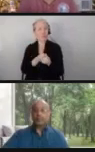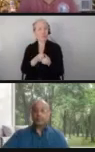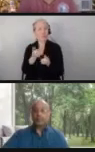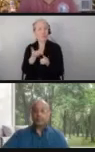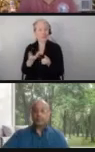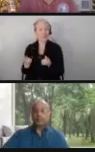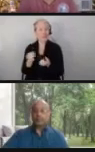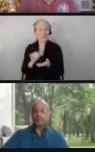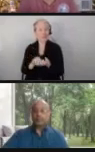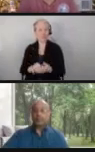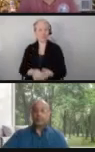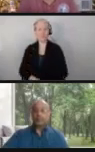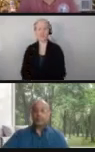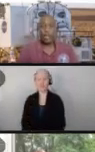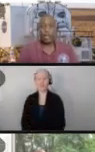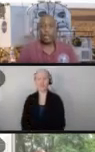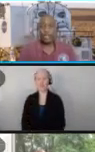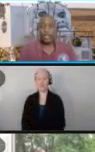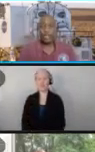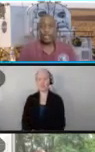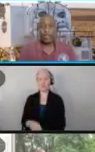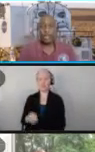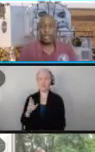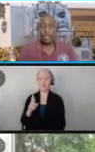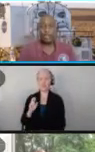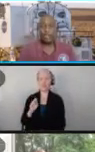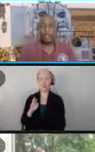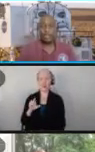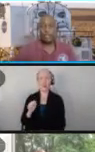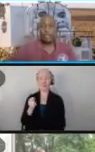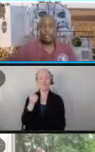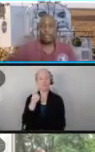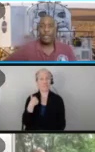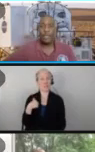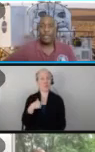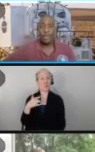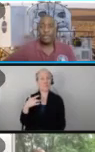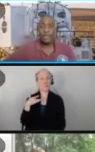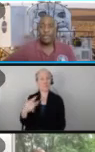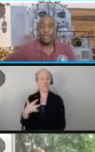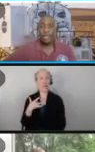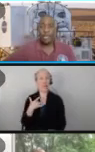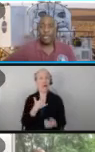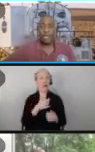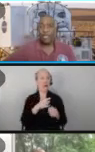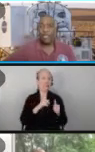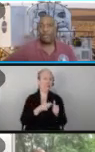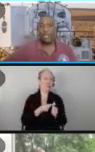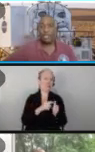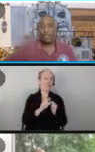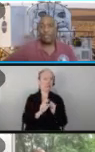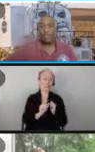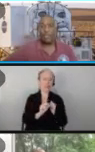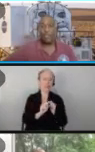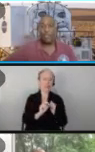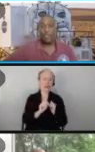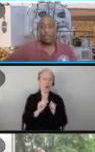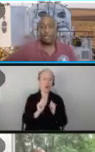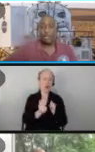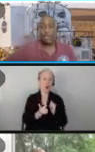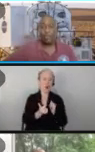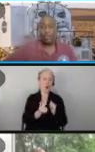We'll usually use what we call analog missions to try to understand some of the crew dynamics. And that's basically where we